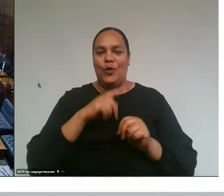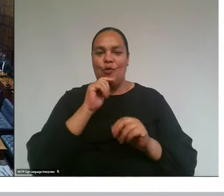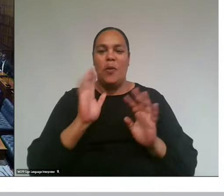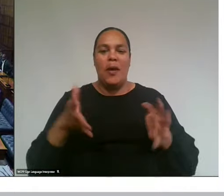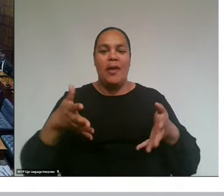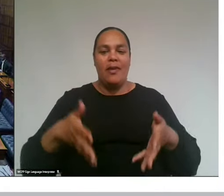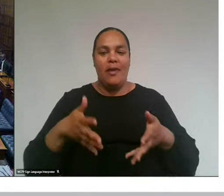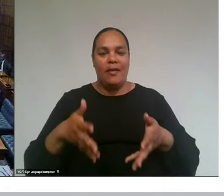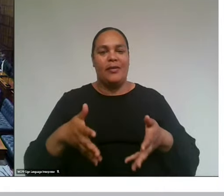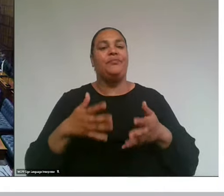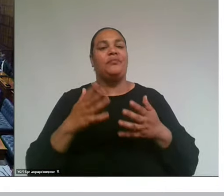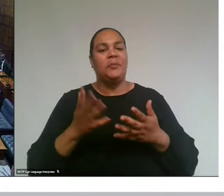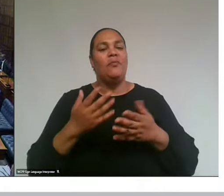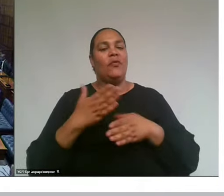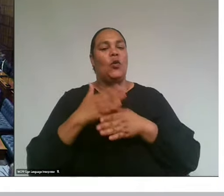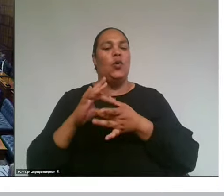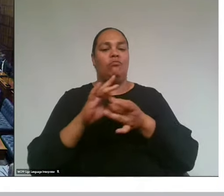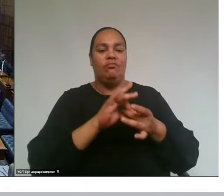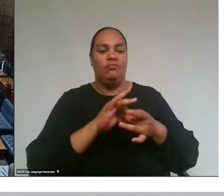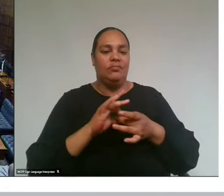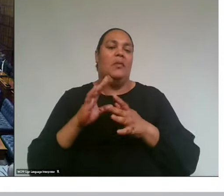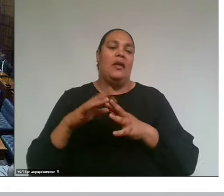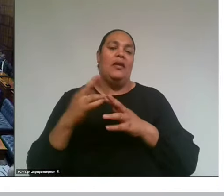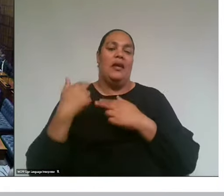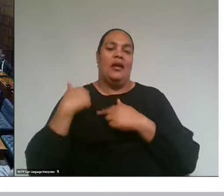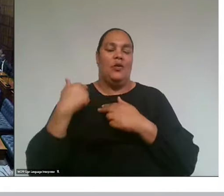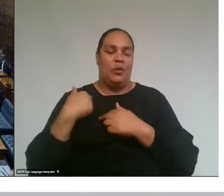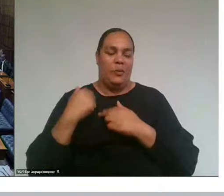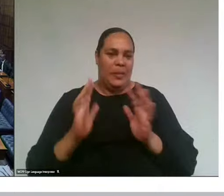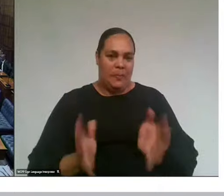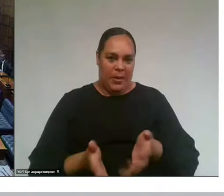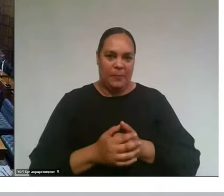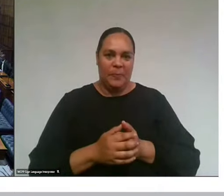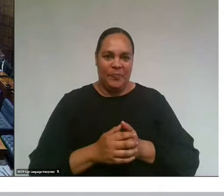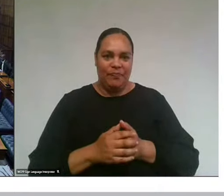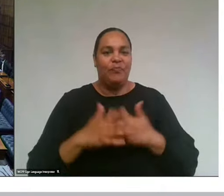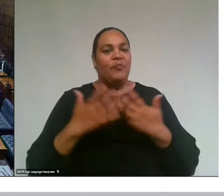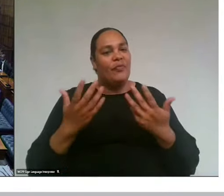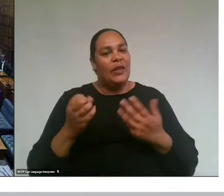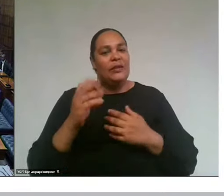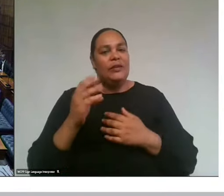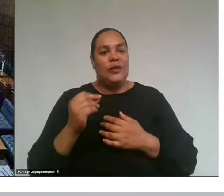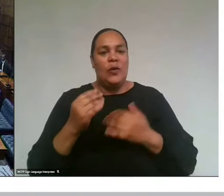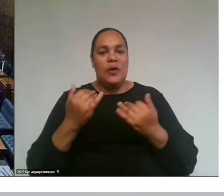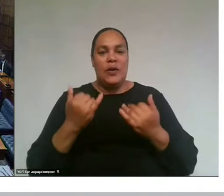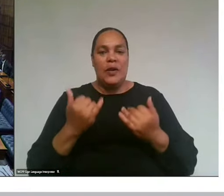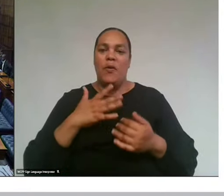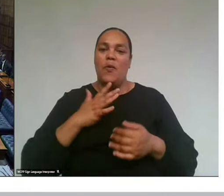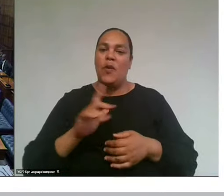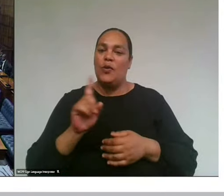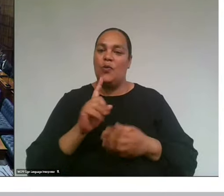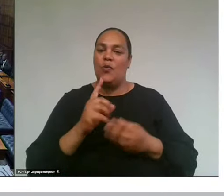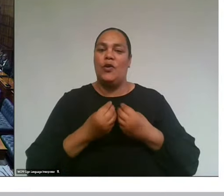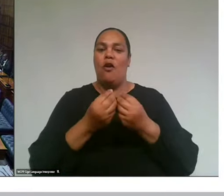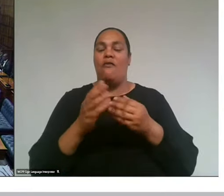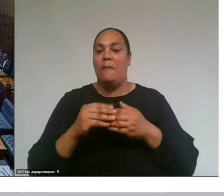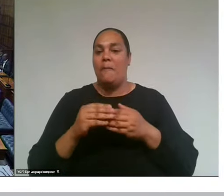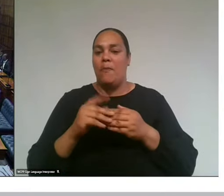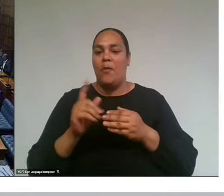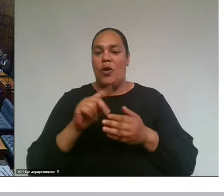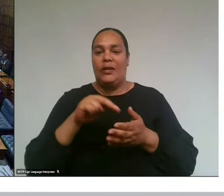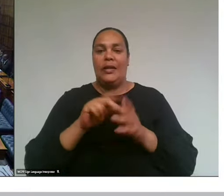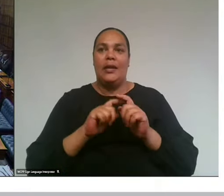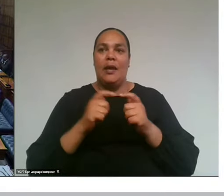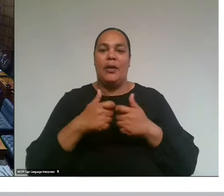here in the spirit of cooperation and accountability um with that I would like to offer the members on the standing